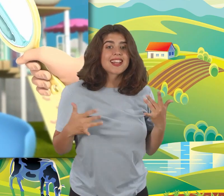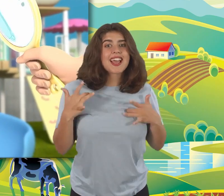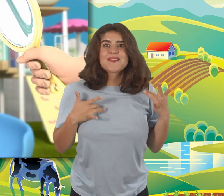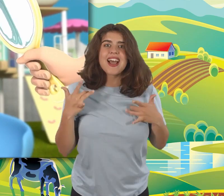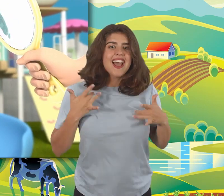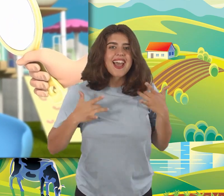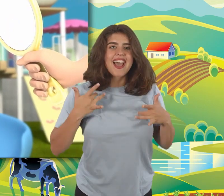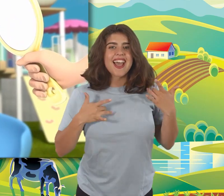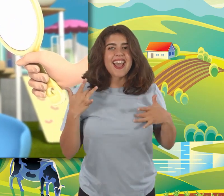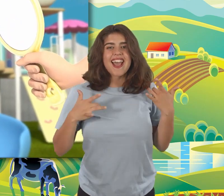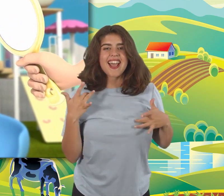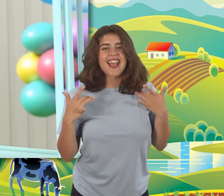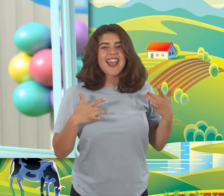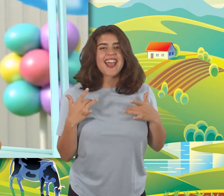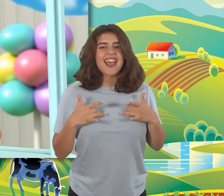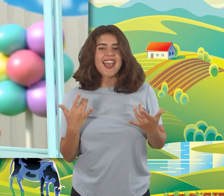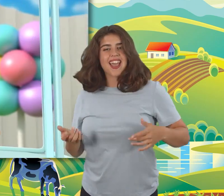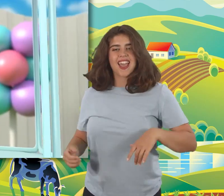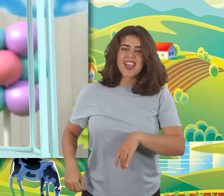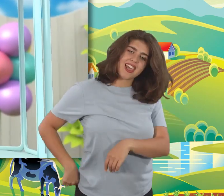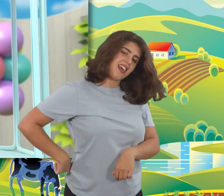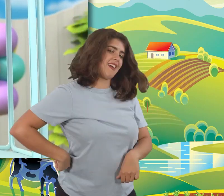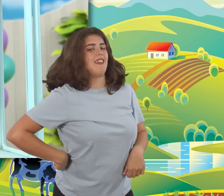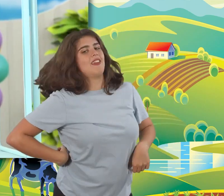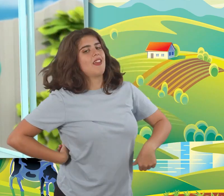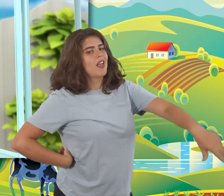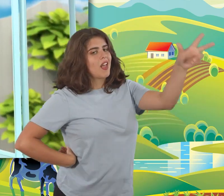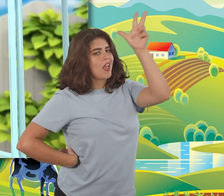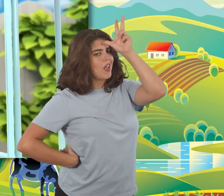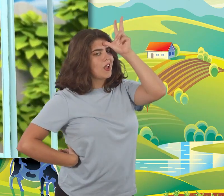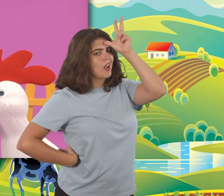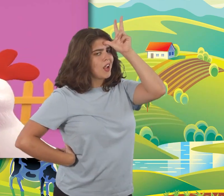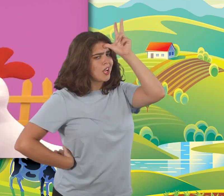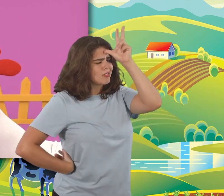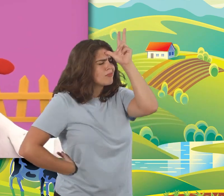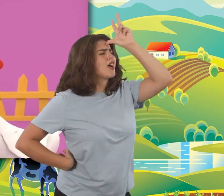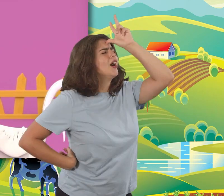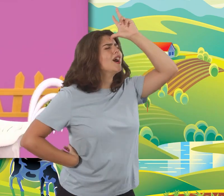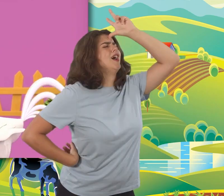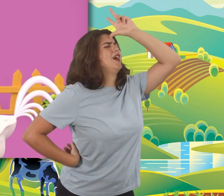don't think I can wait. I'm a rooster.